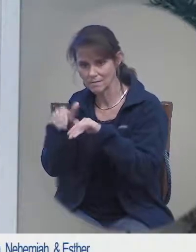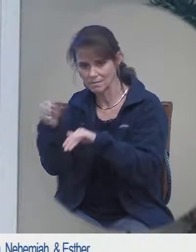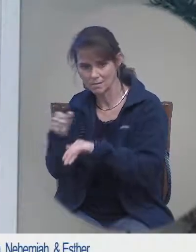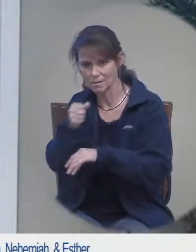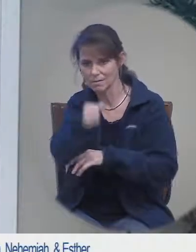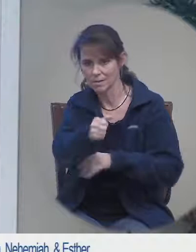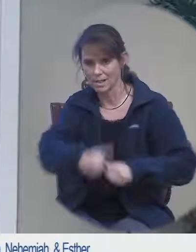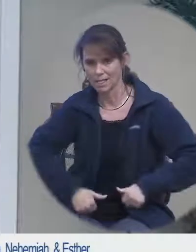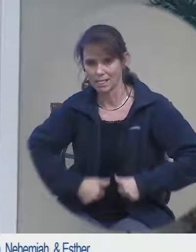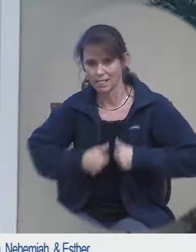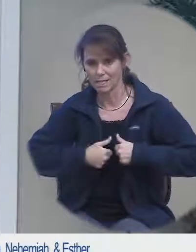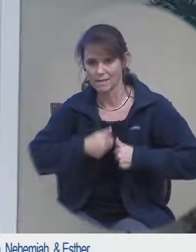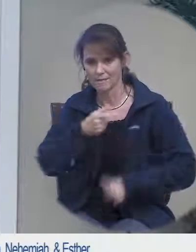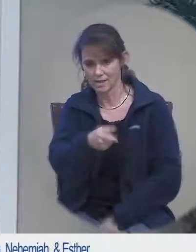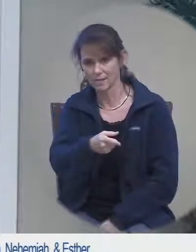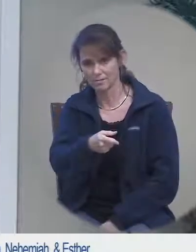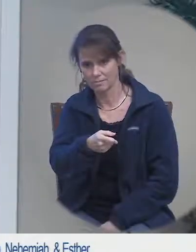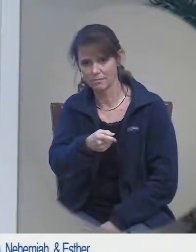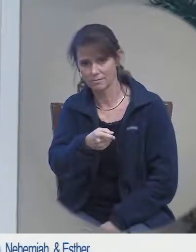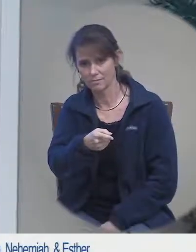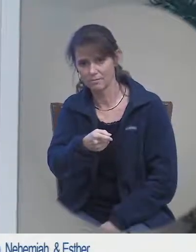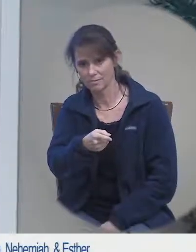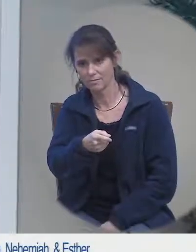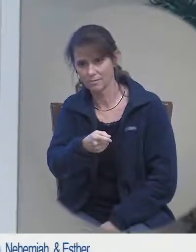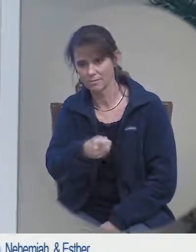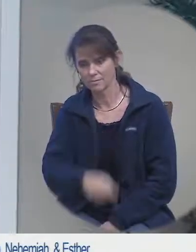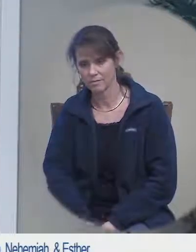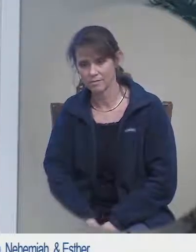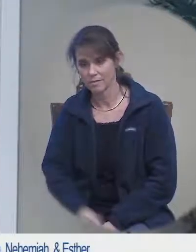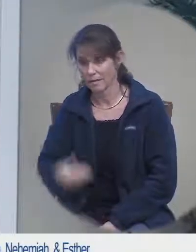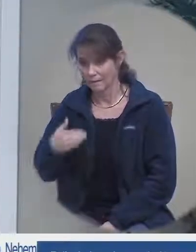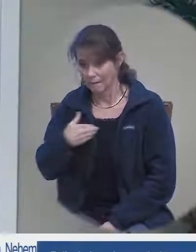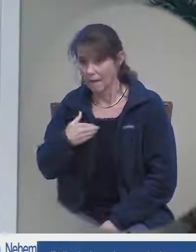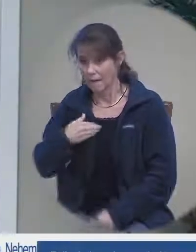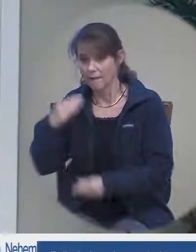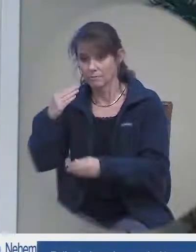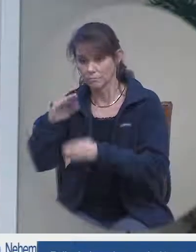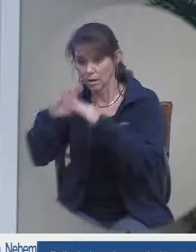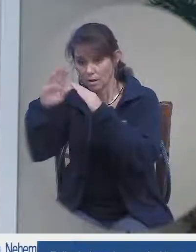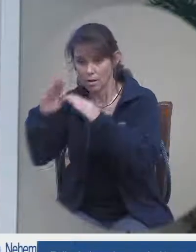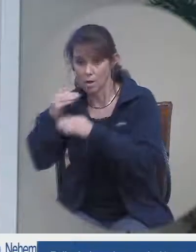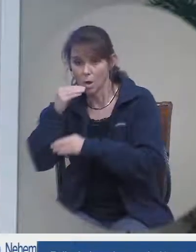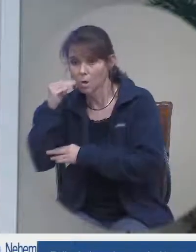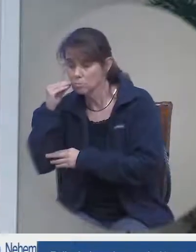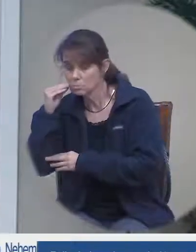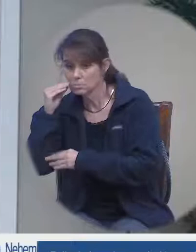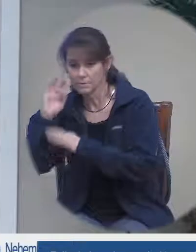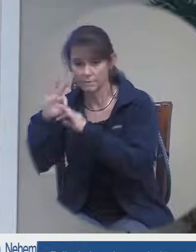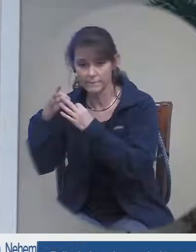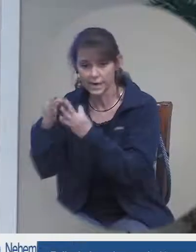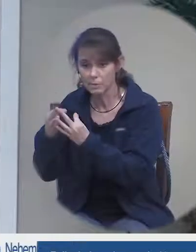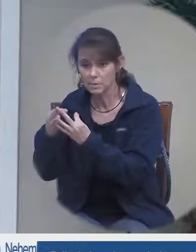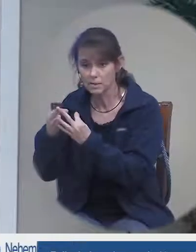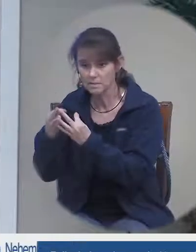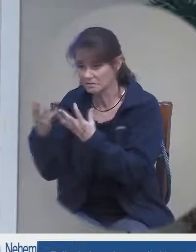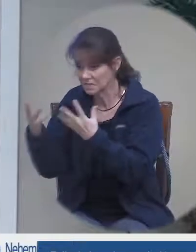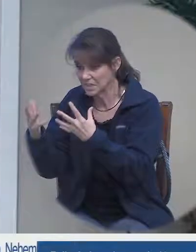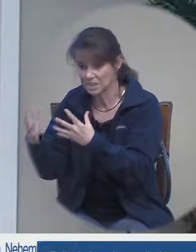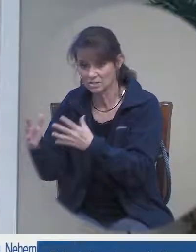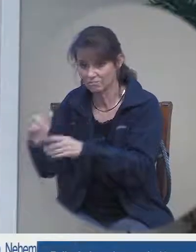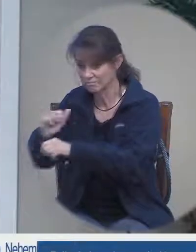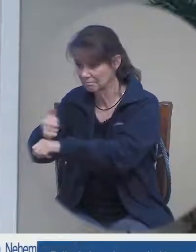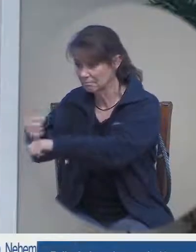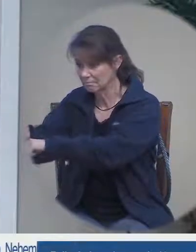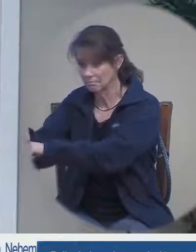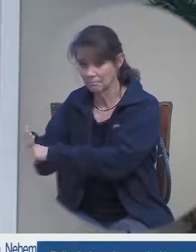people recognized it. I mean, just think for a minute some of the ideas. I mean, when we think about it, what we're seeing here is, first